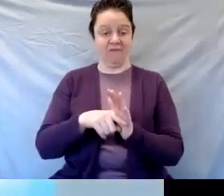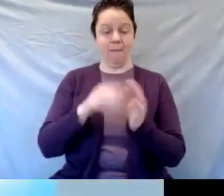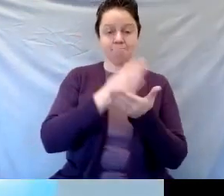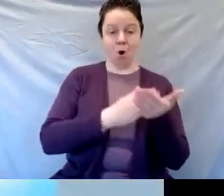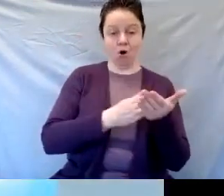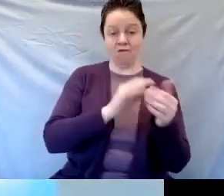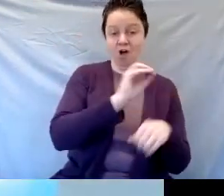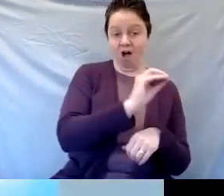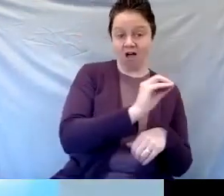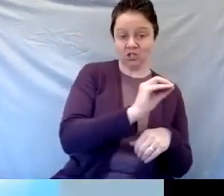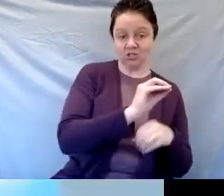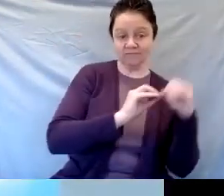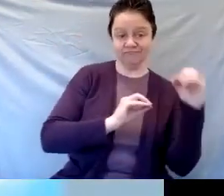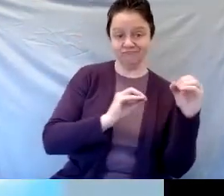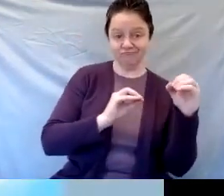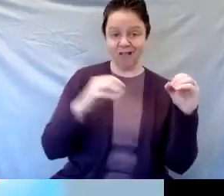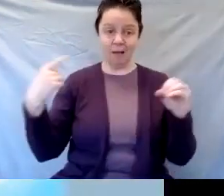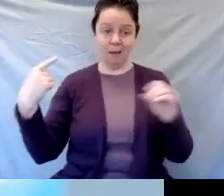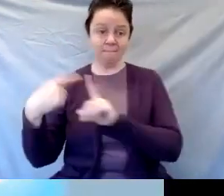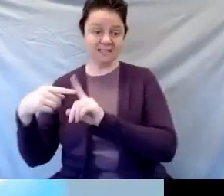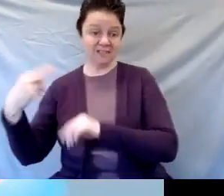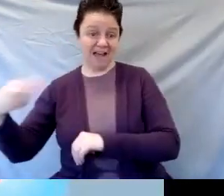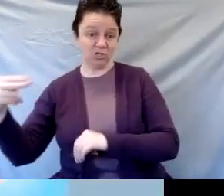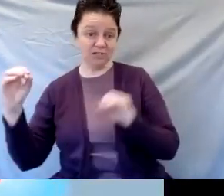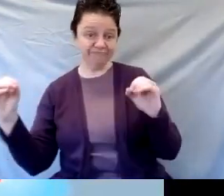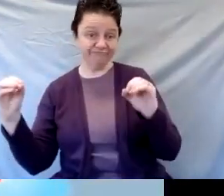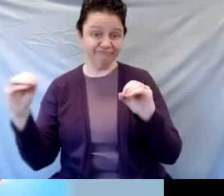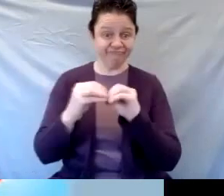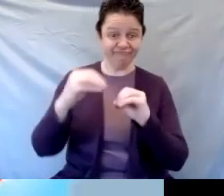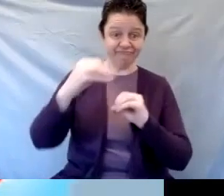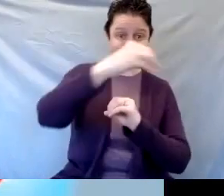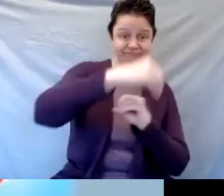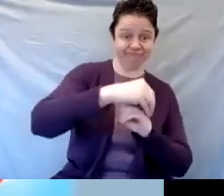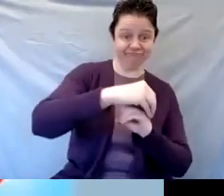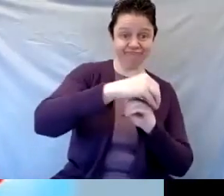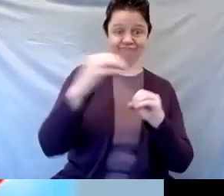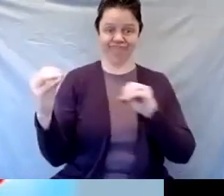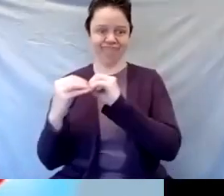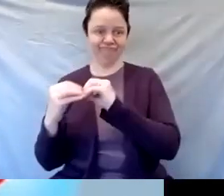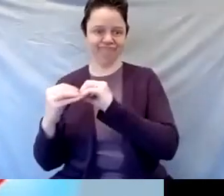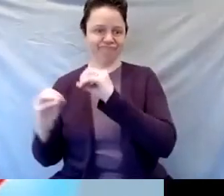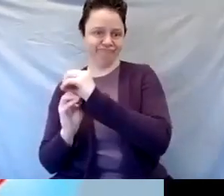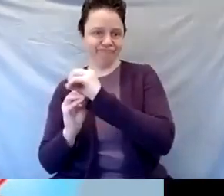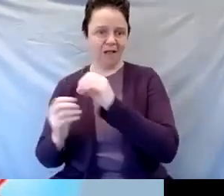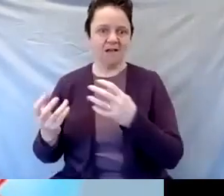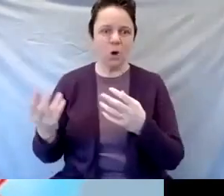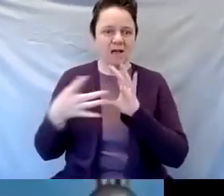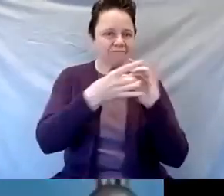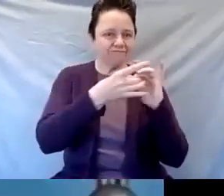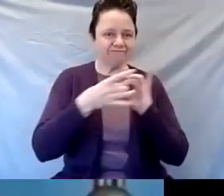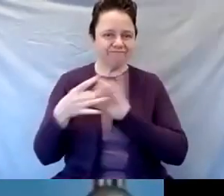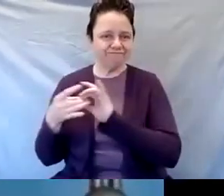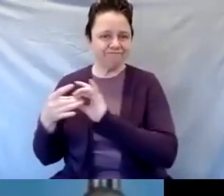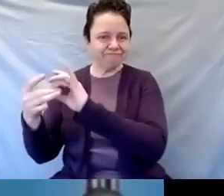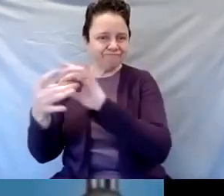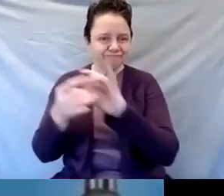end of the hydrogen, and then that attracts another molecule. So between all of those molecules, we're forming hydrogen bonds. Hydrogen bonds